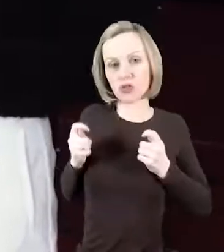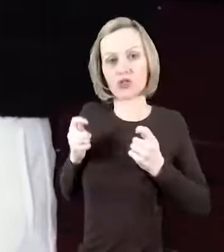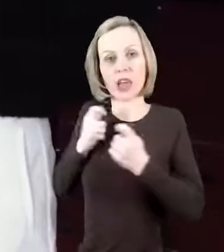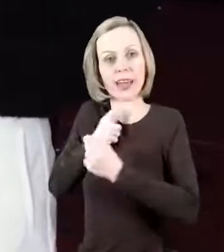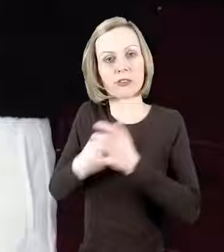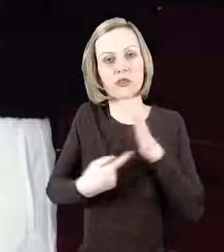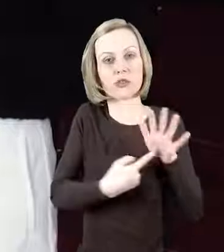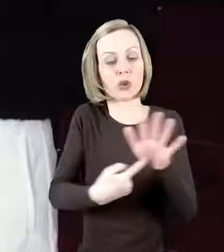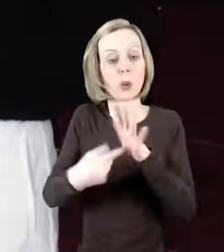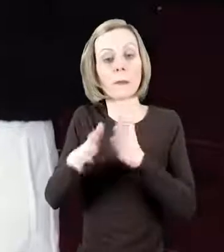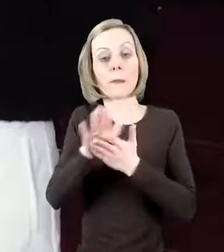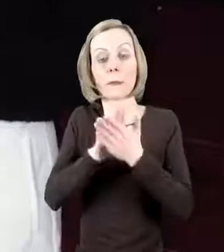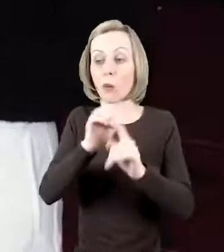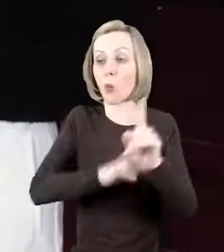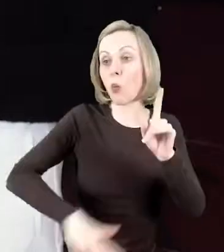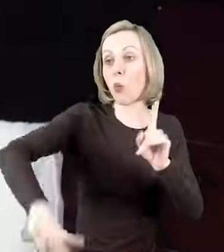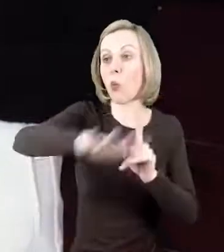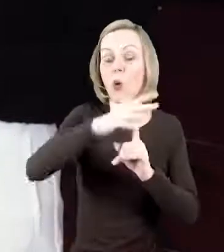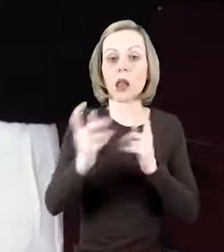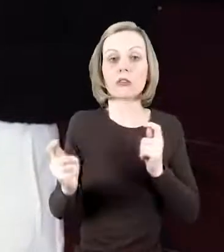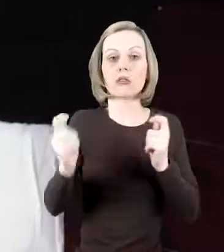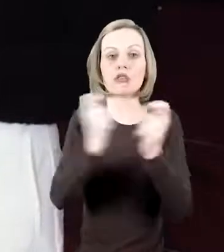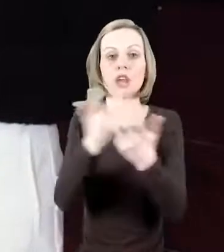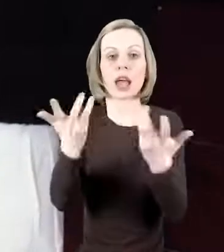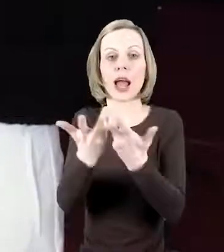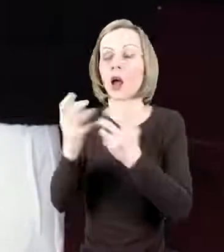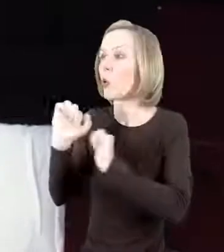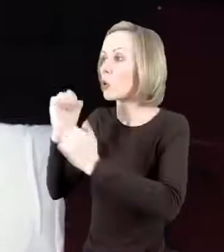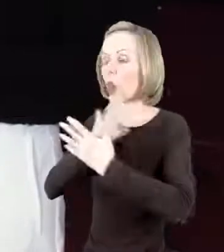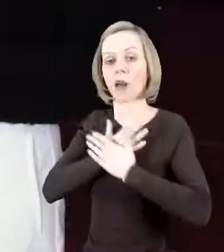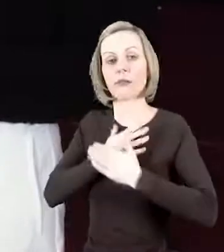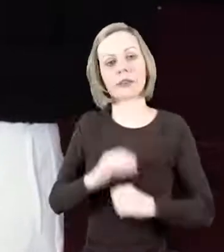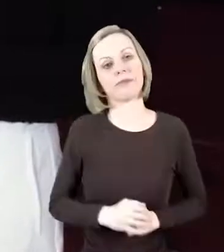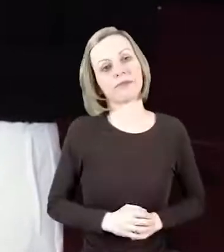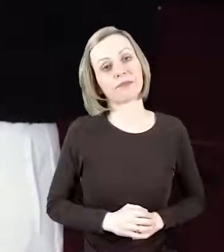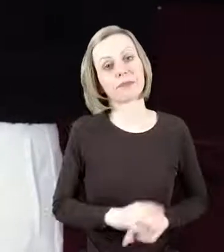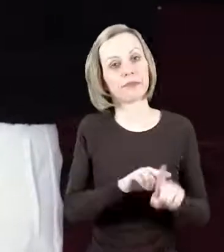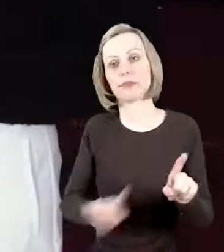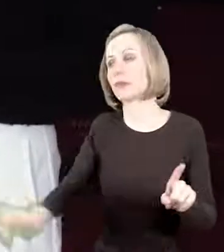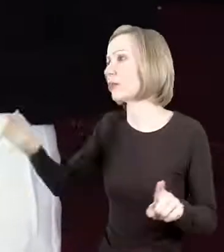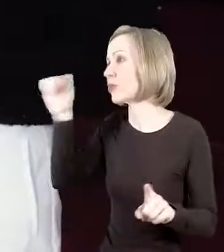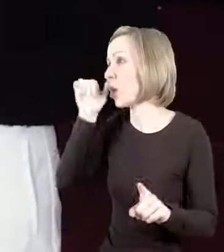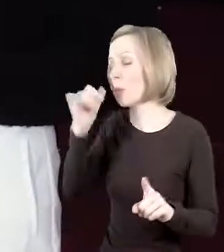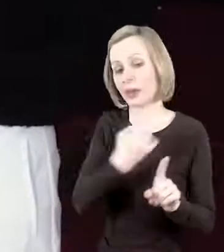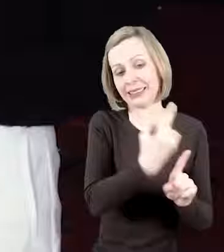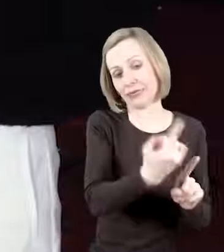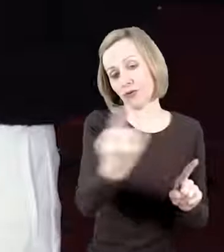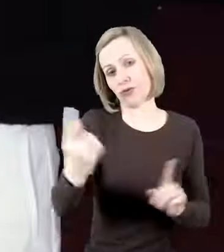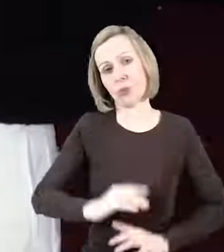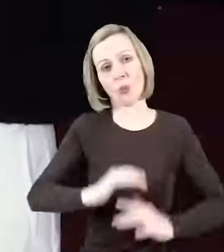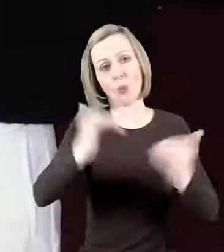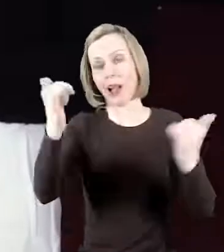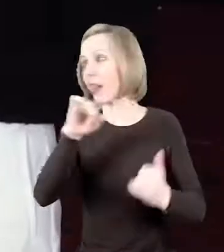turn, our world is changed through your love. God, you know each and every one of us so well.